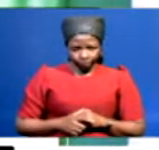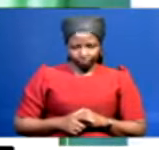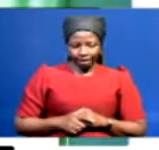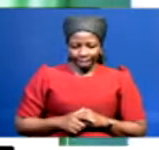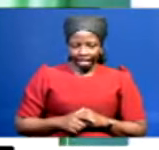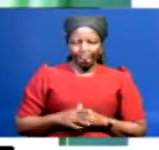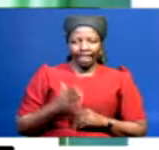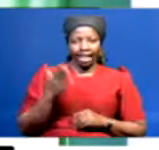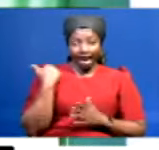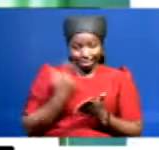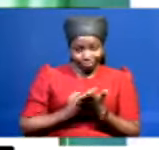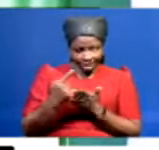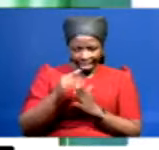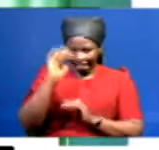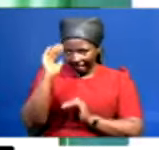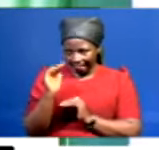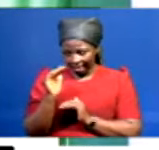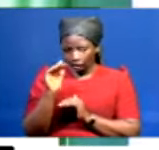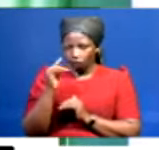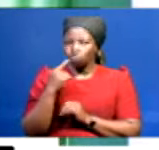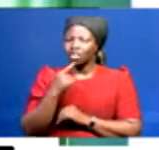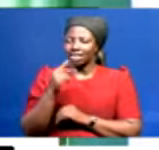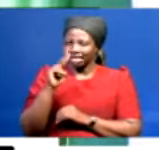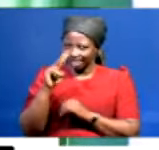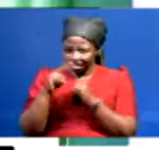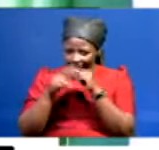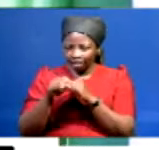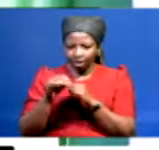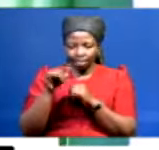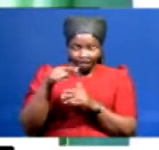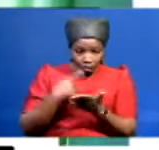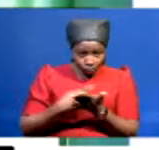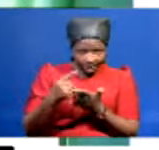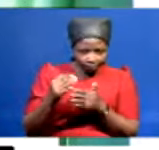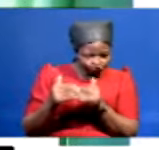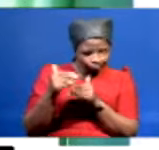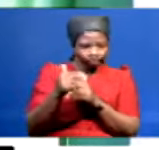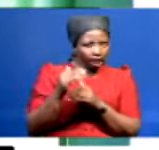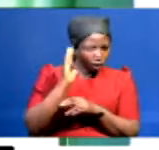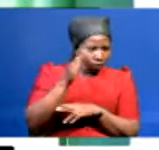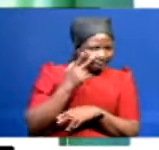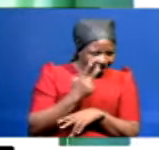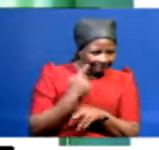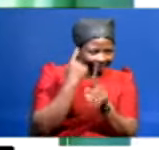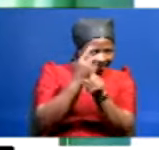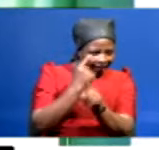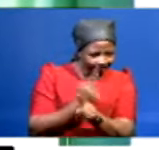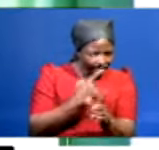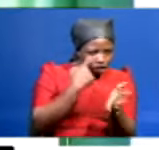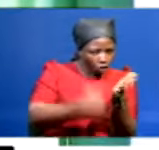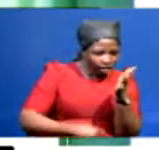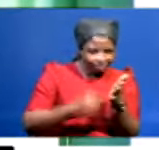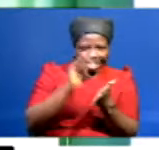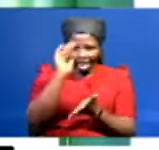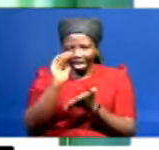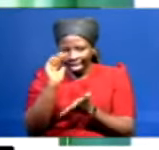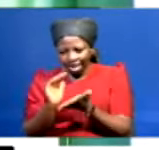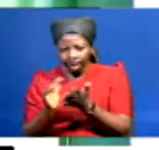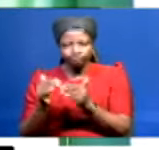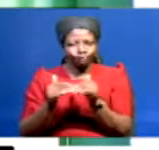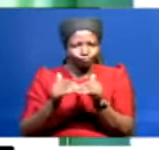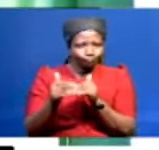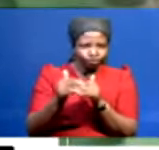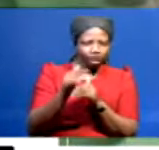170. By this week, tukienda mbele, mutaona bei tofauti tofauti. Tukielekea mbele,